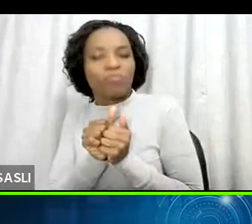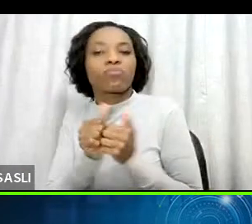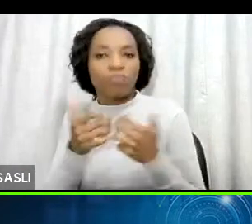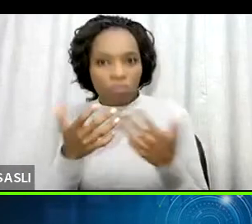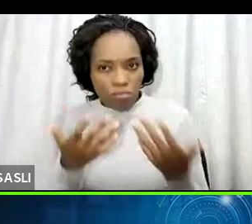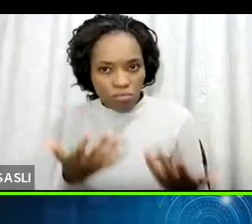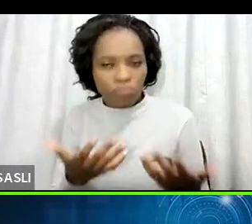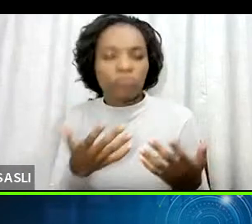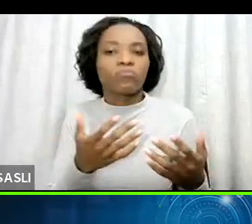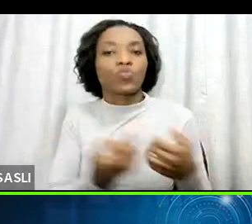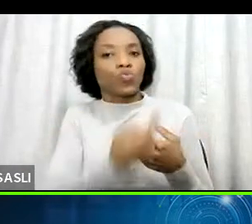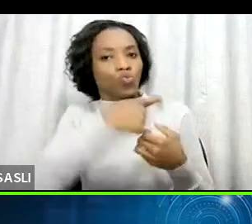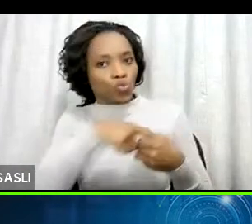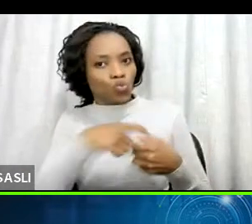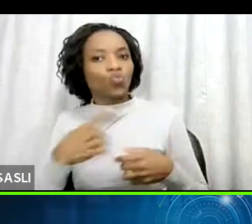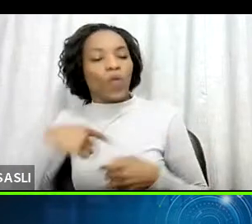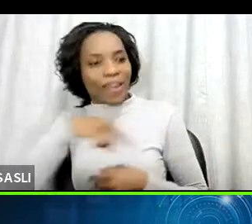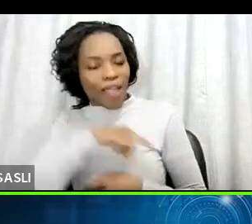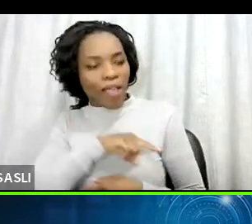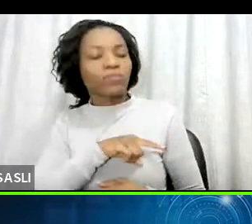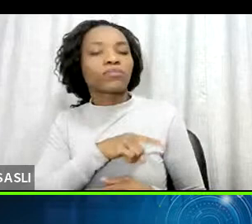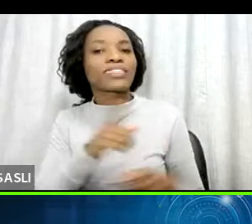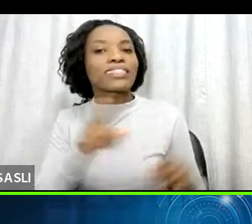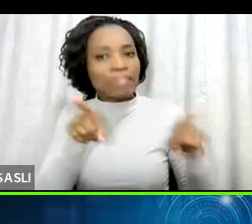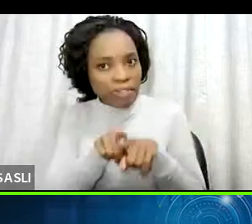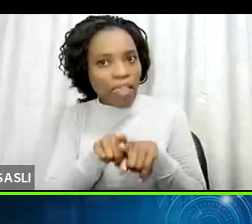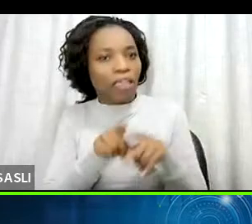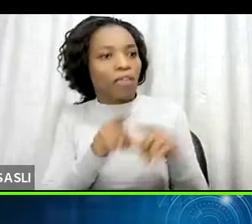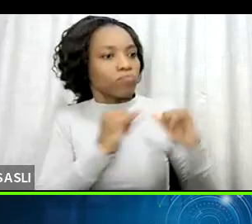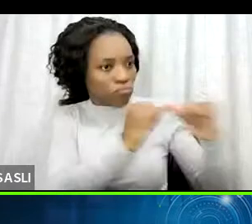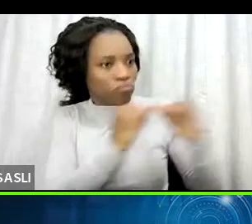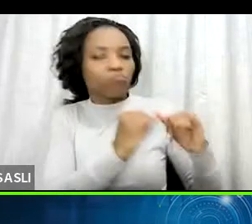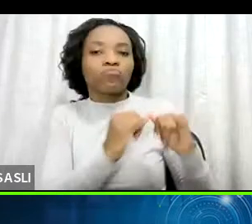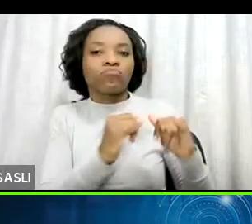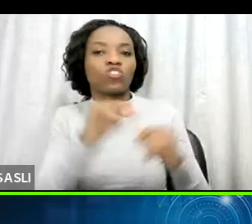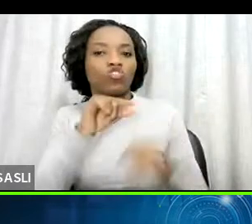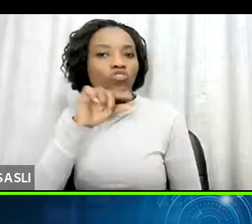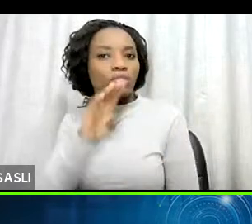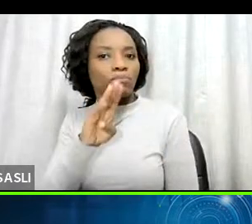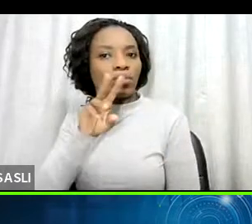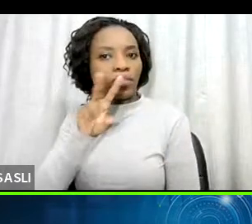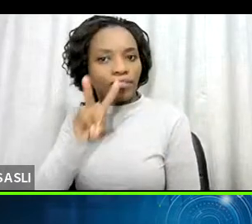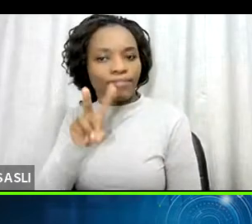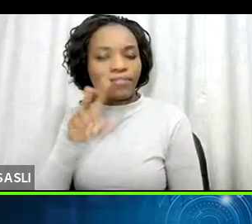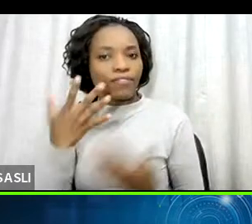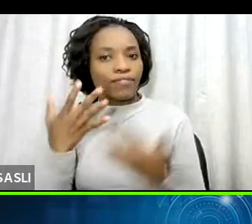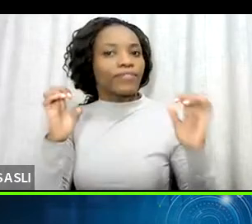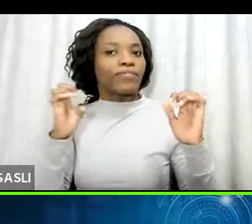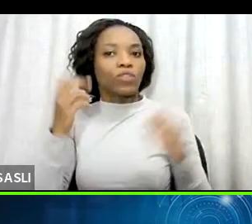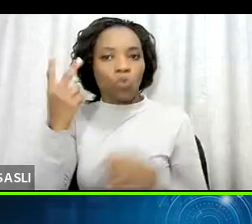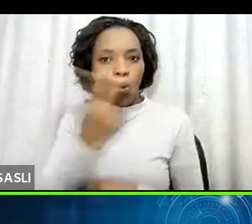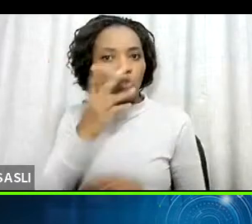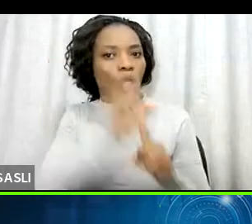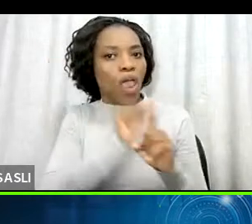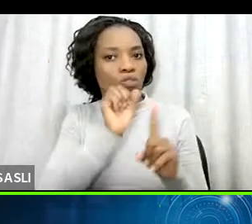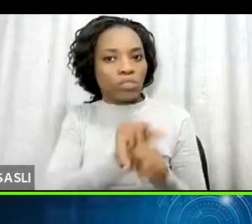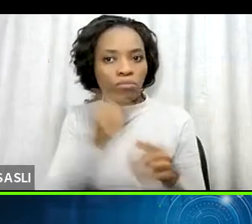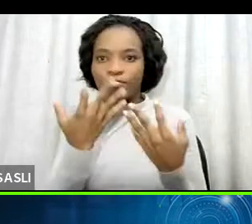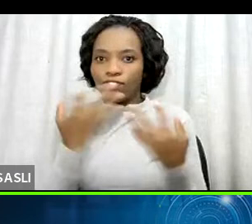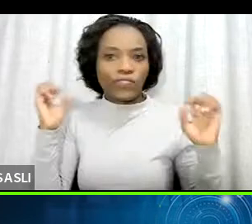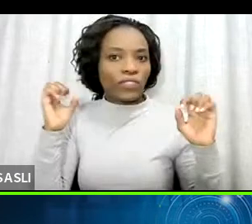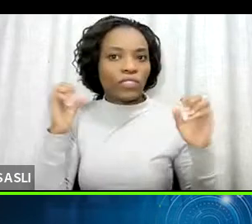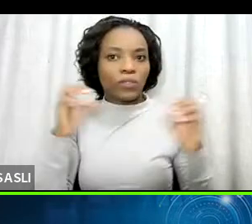workspaces to be gender-based violence free, as well as harassment-free environments. Thank you, Kumani, for the